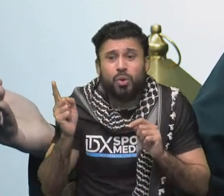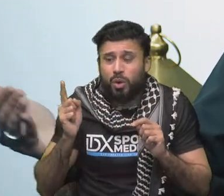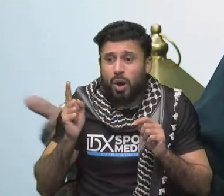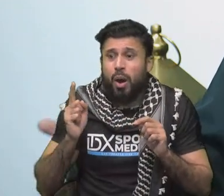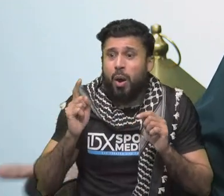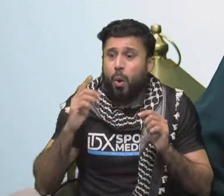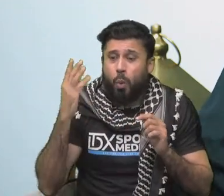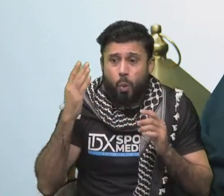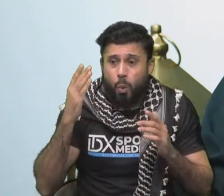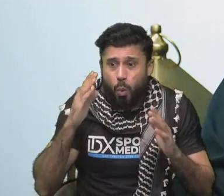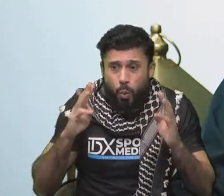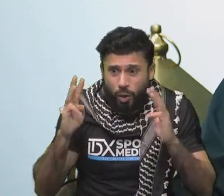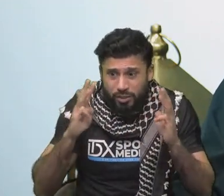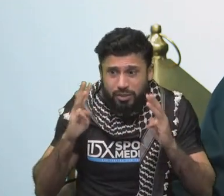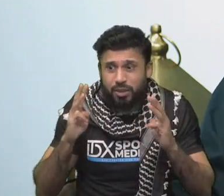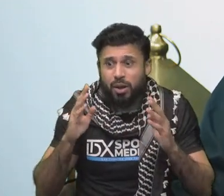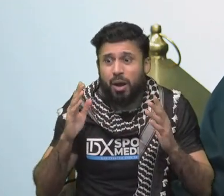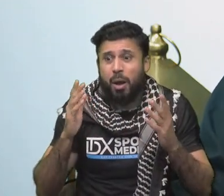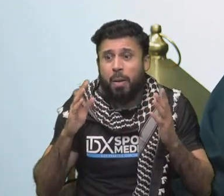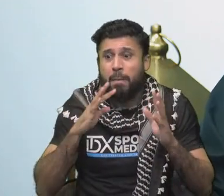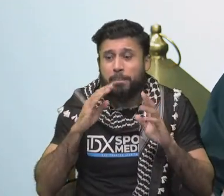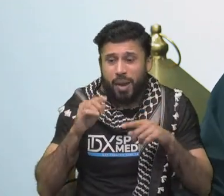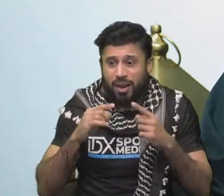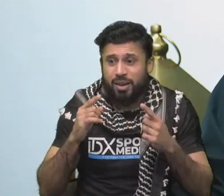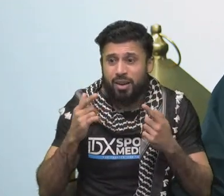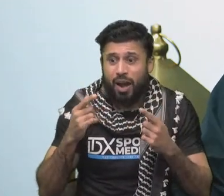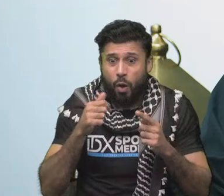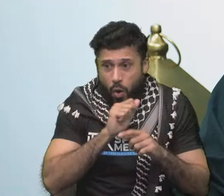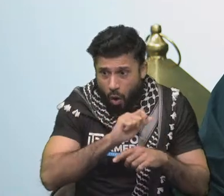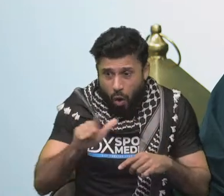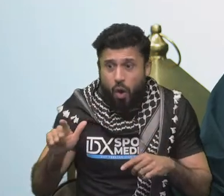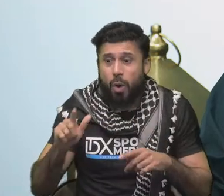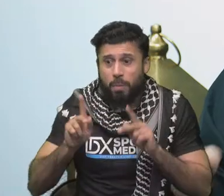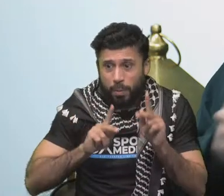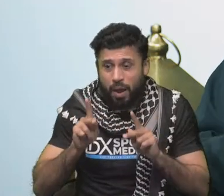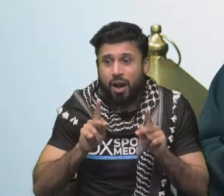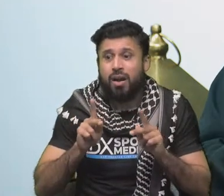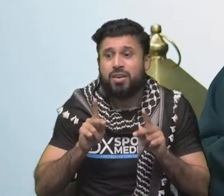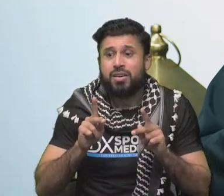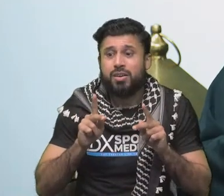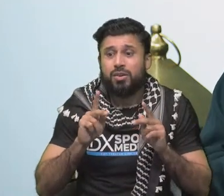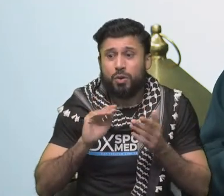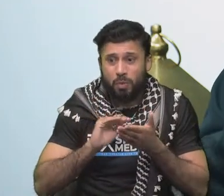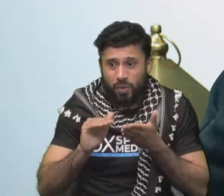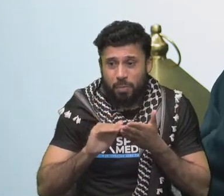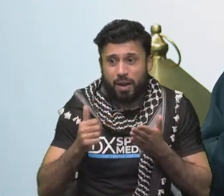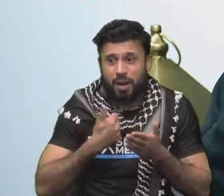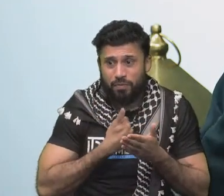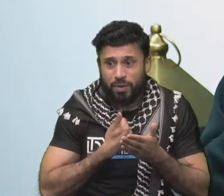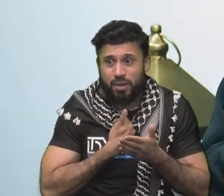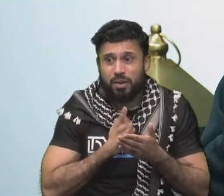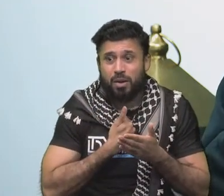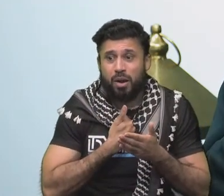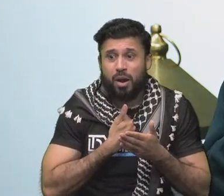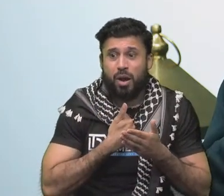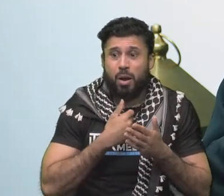it. Everybody else is going to be held accountable too. I'm going to stop making this excuse for myself. And I will be diligent and try to guard the obligations of